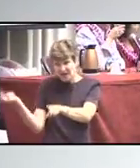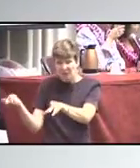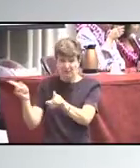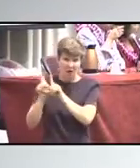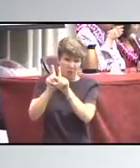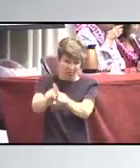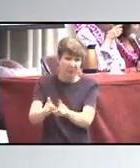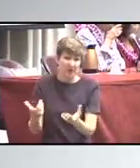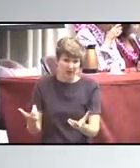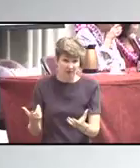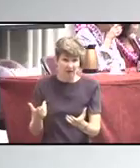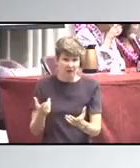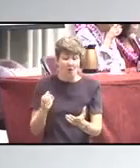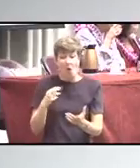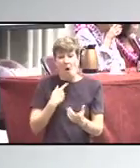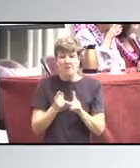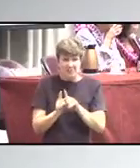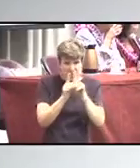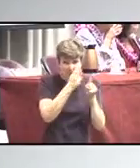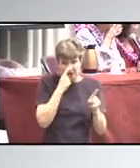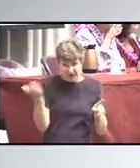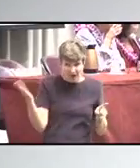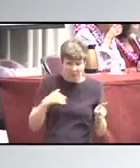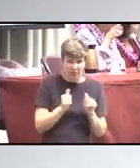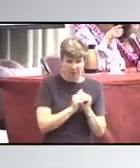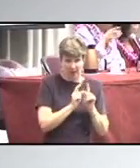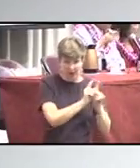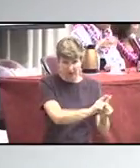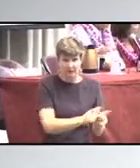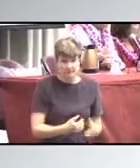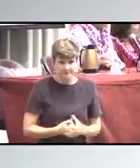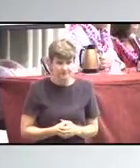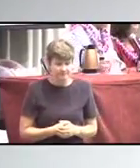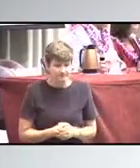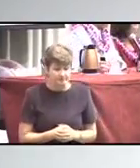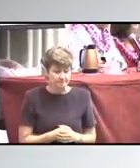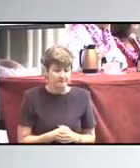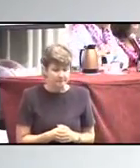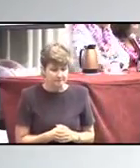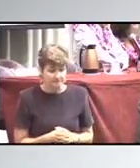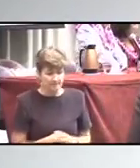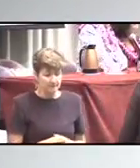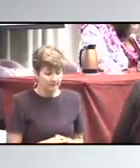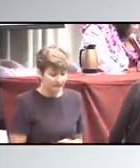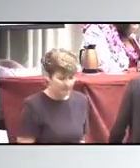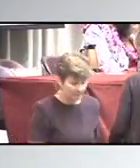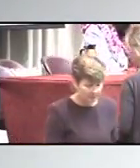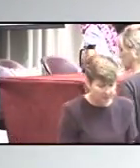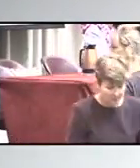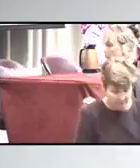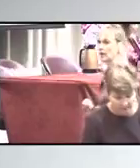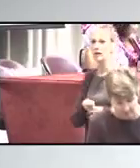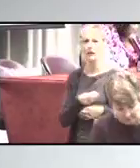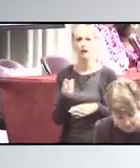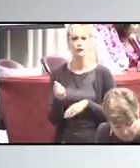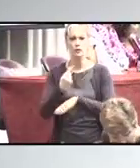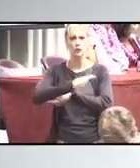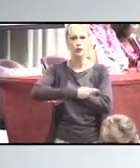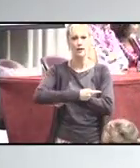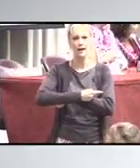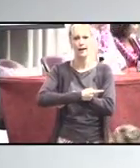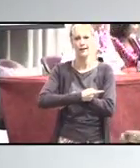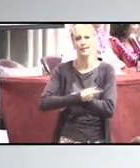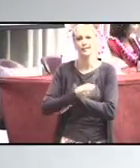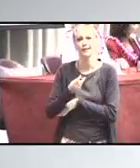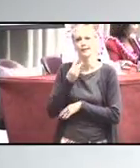with me? Or I'm going here, can you come with me? And even a couple days ago in the courtroom,